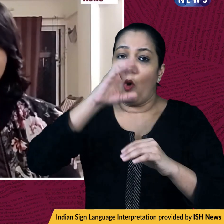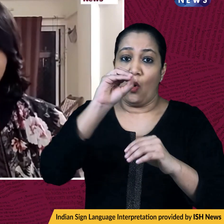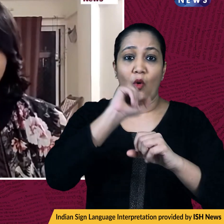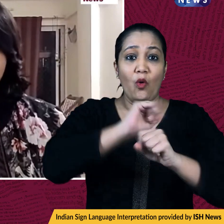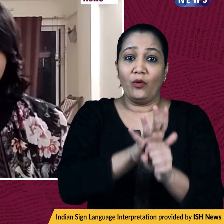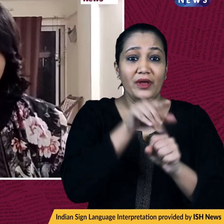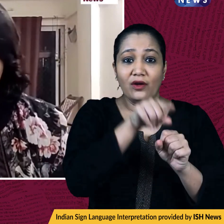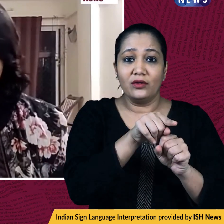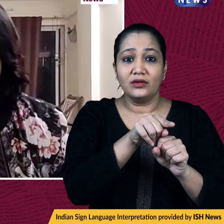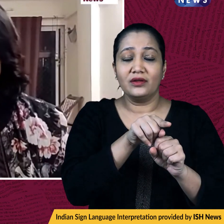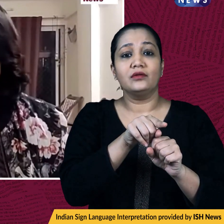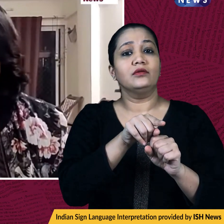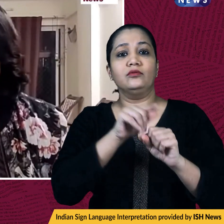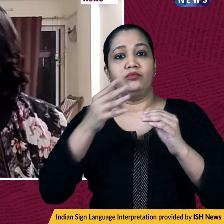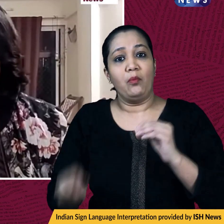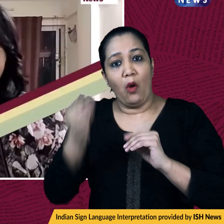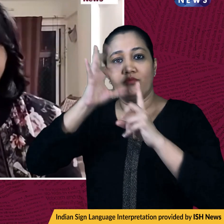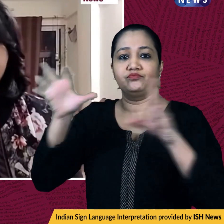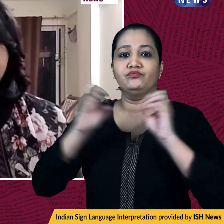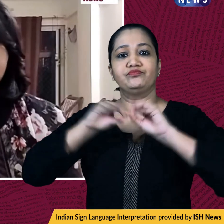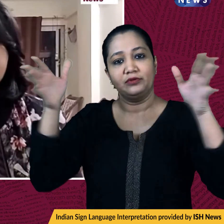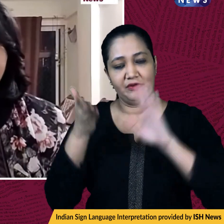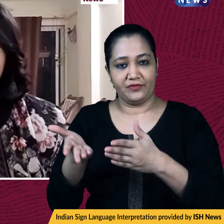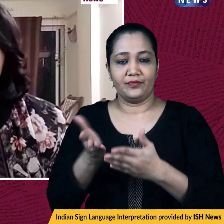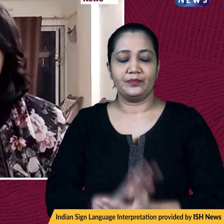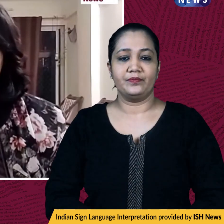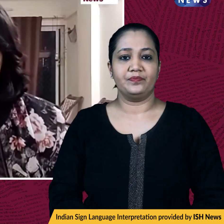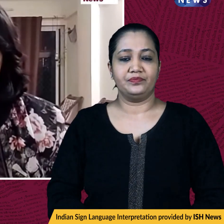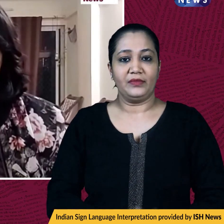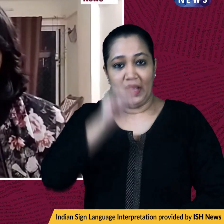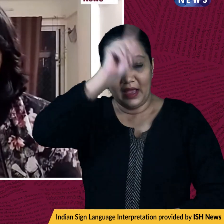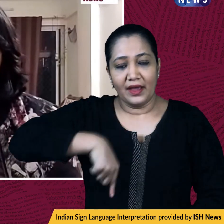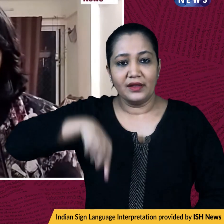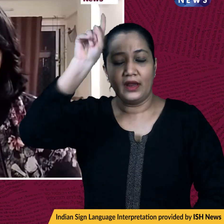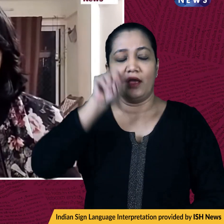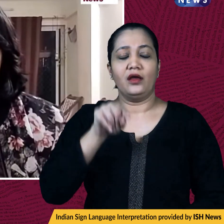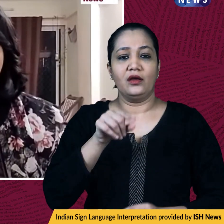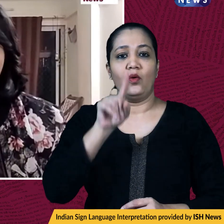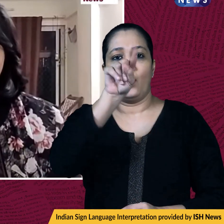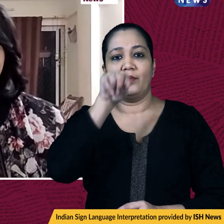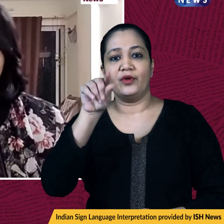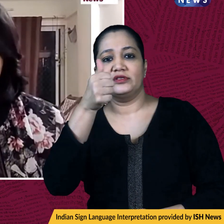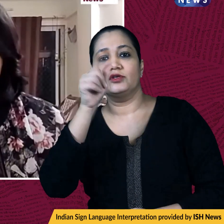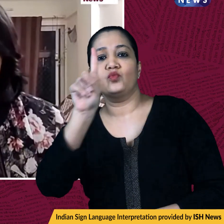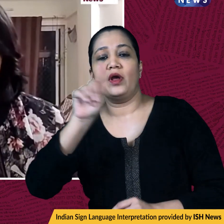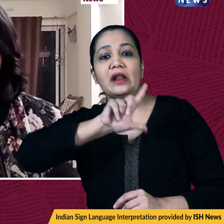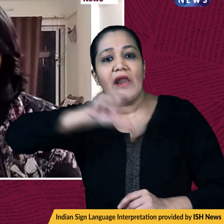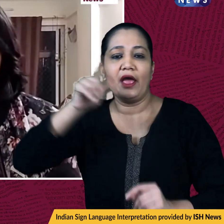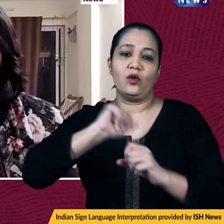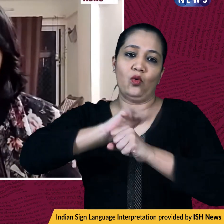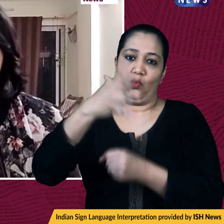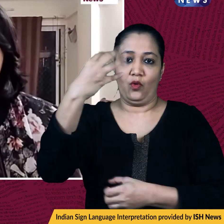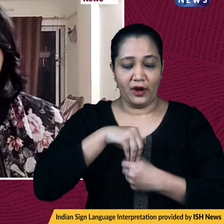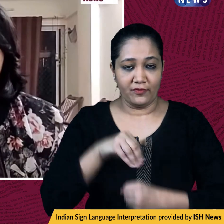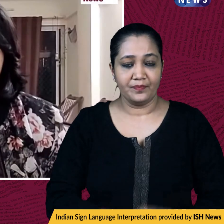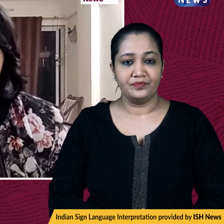the original sublineage. Meanwhile, India has reported 1.61 lakh new COVID cases